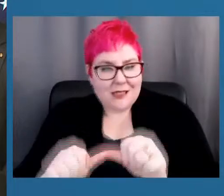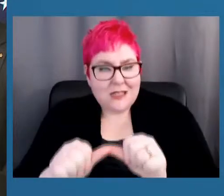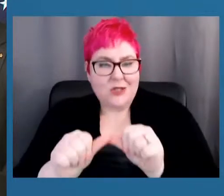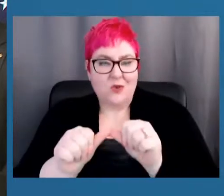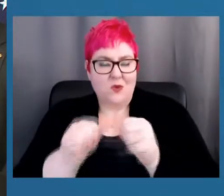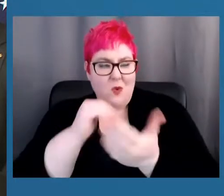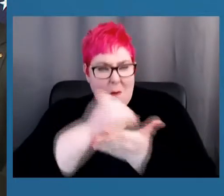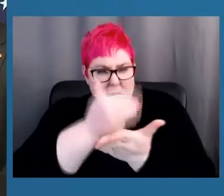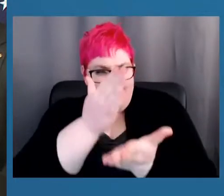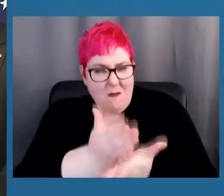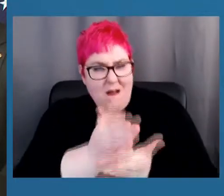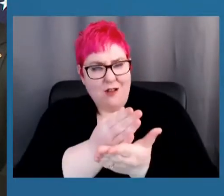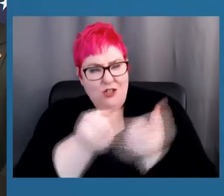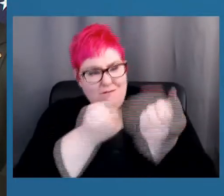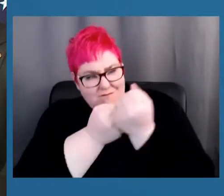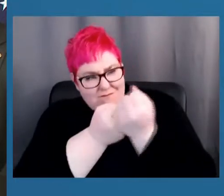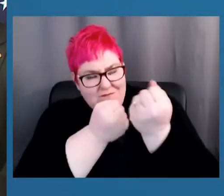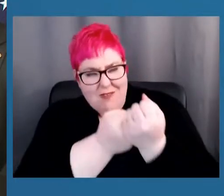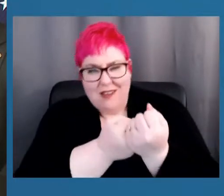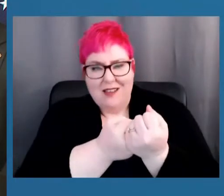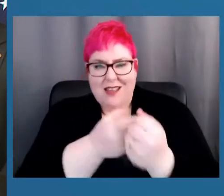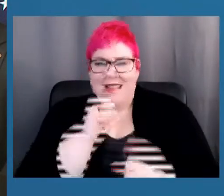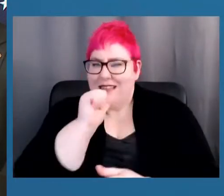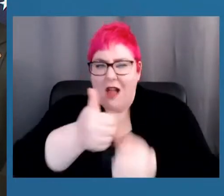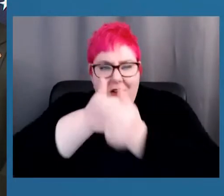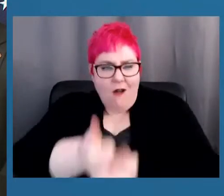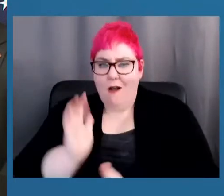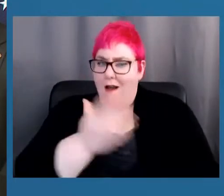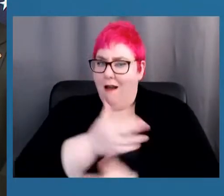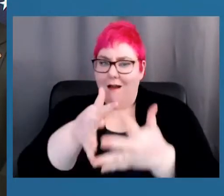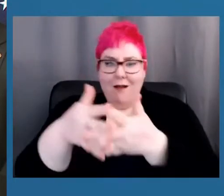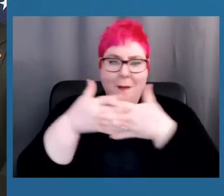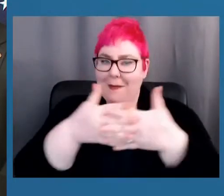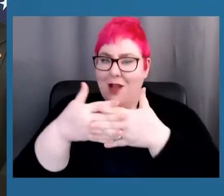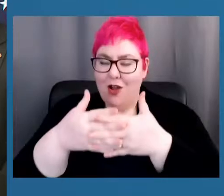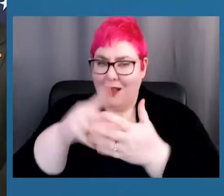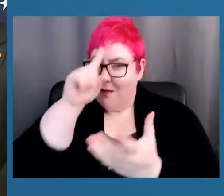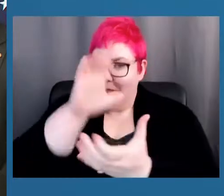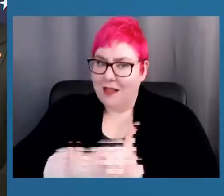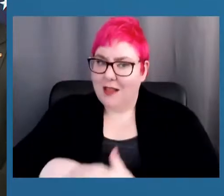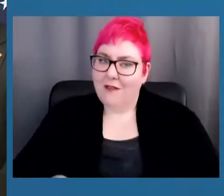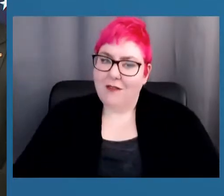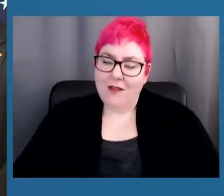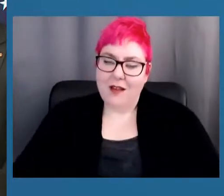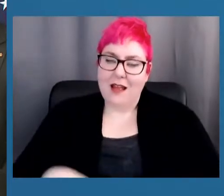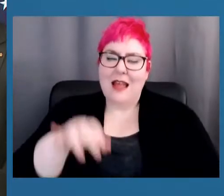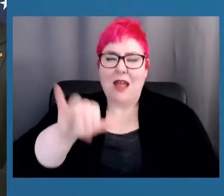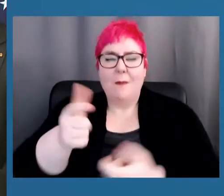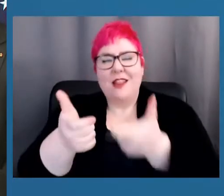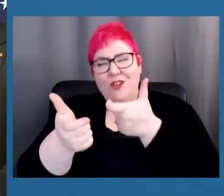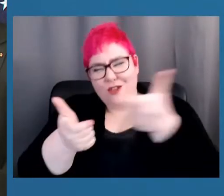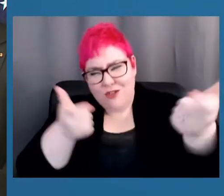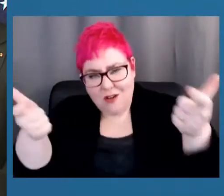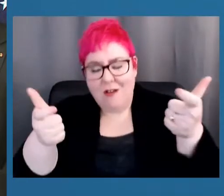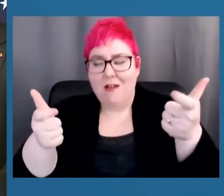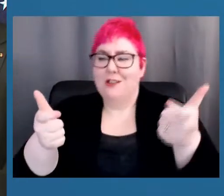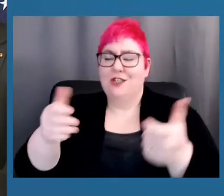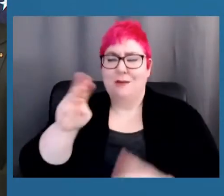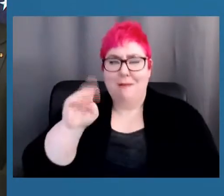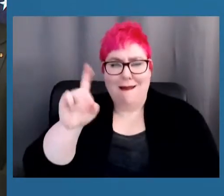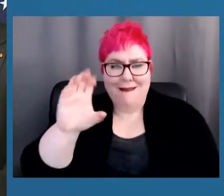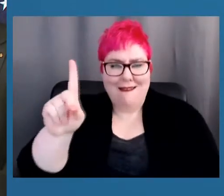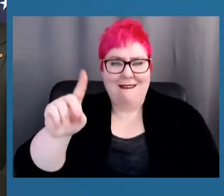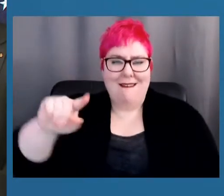that betrays who we are as Americans. This would be the largest Medicaid cut in